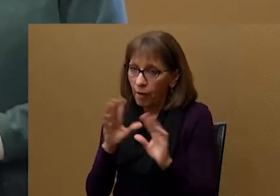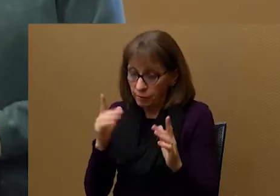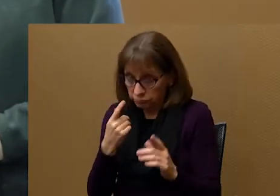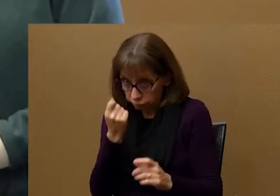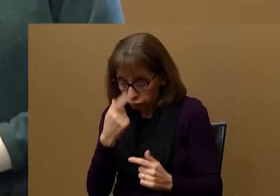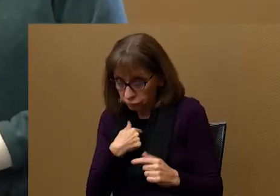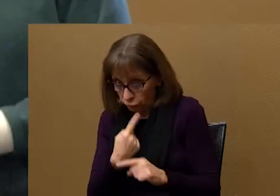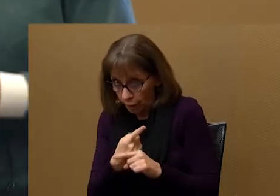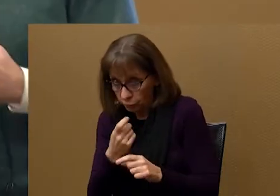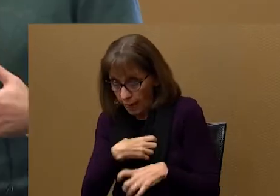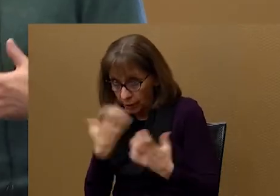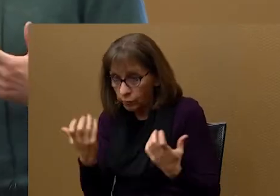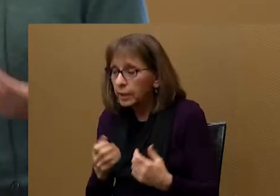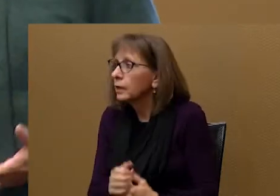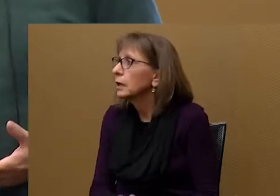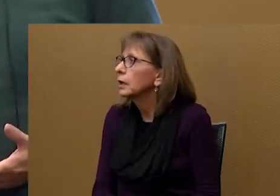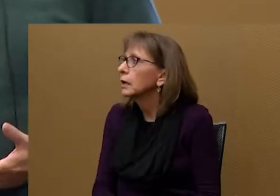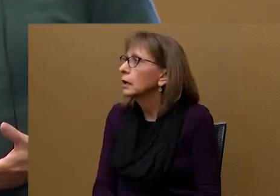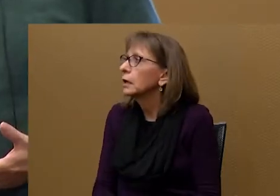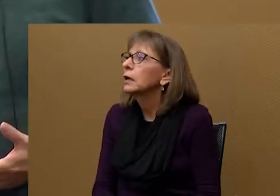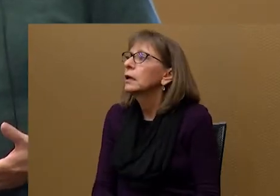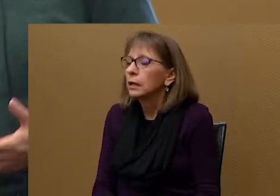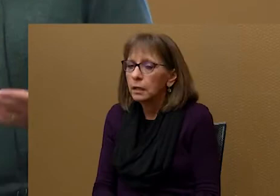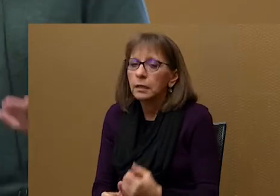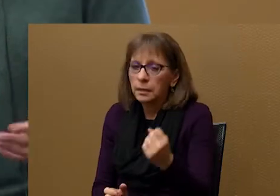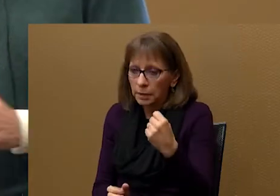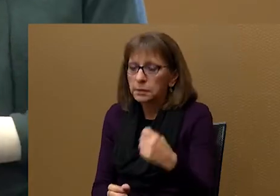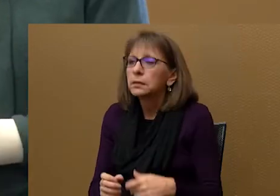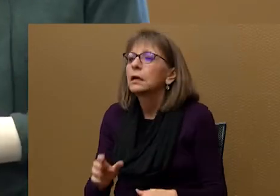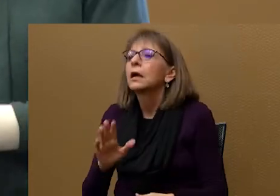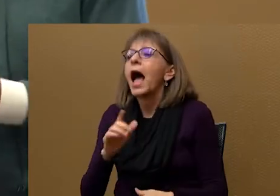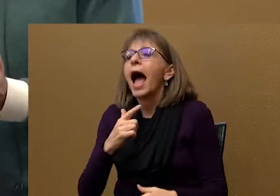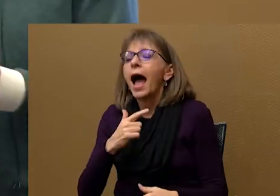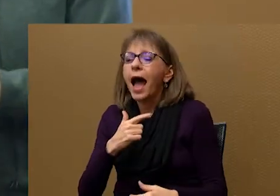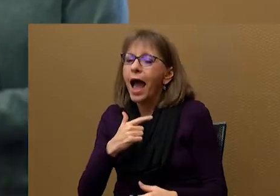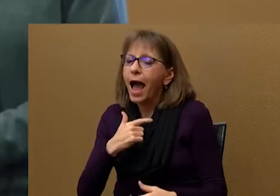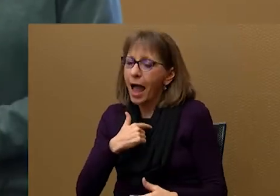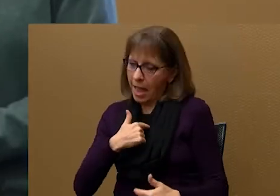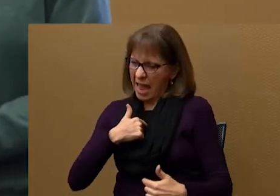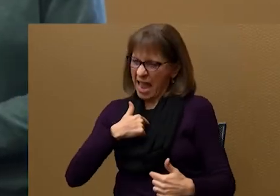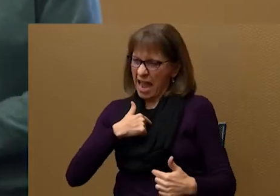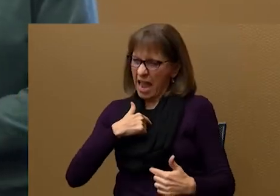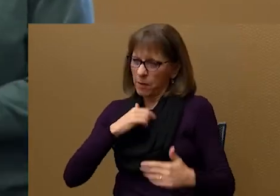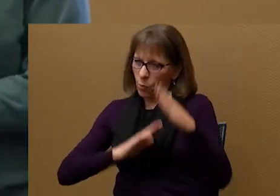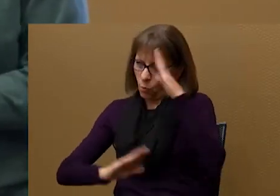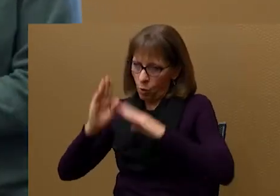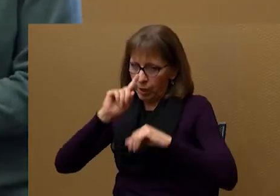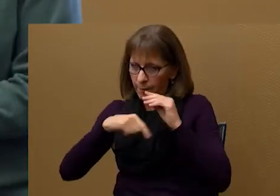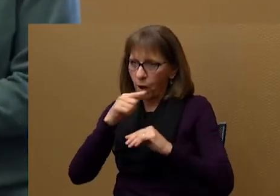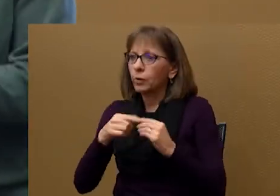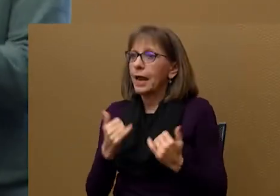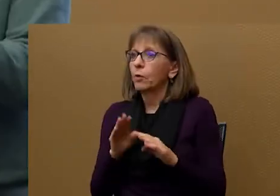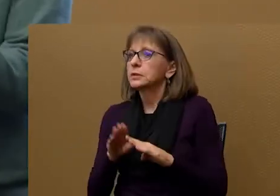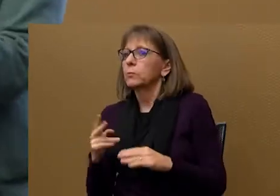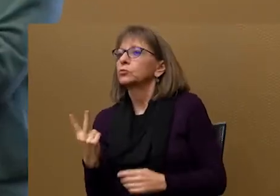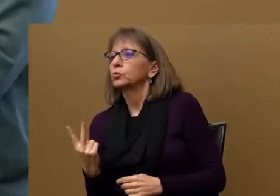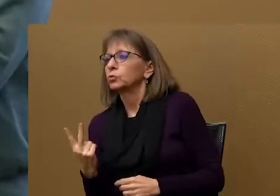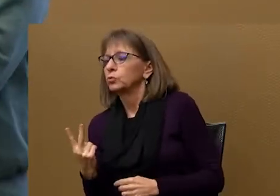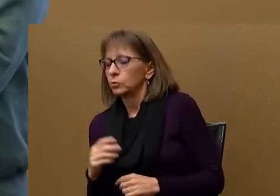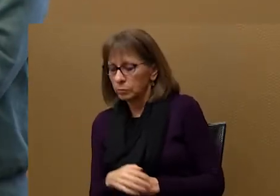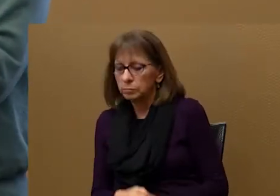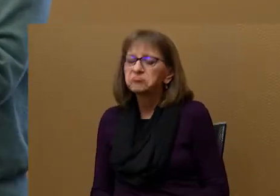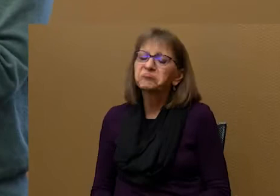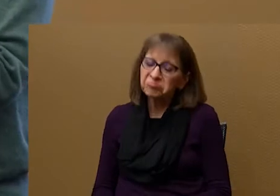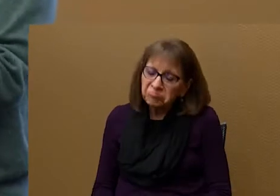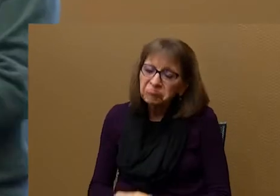unfair. All right, at least did I understand that right? Okay, so here's my worry though. You feel, and then I would go to step